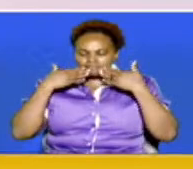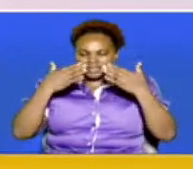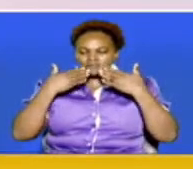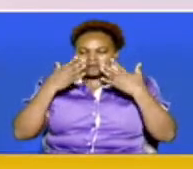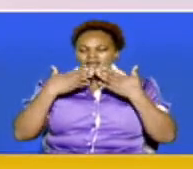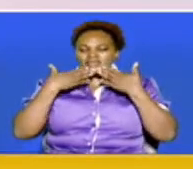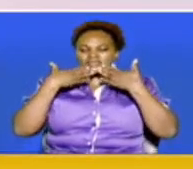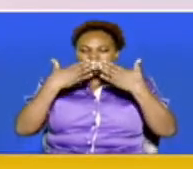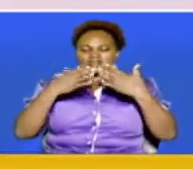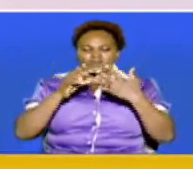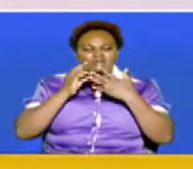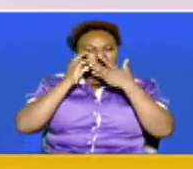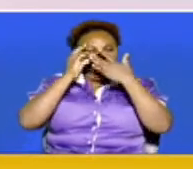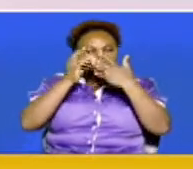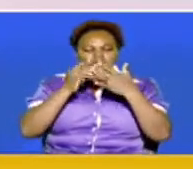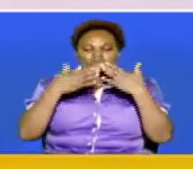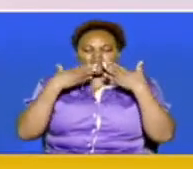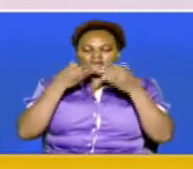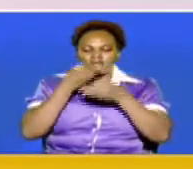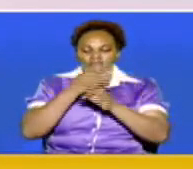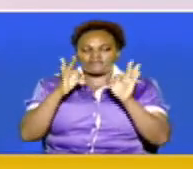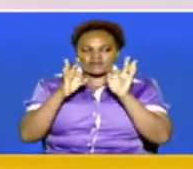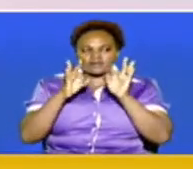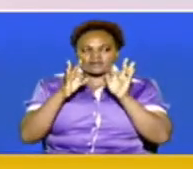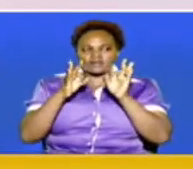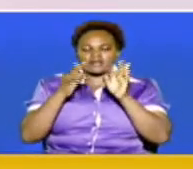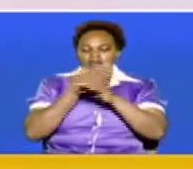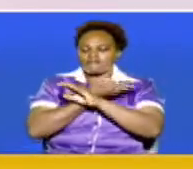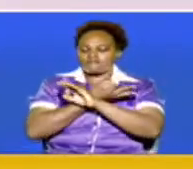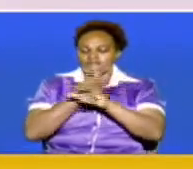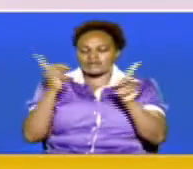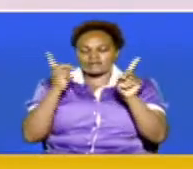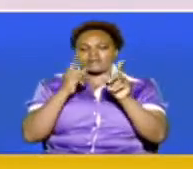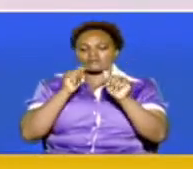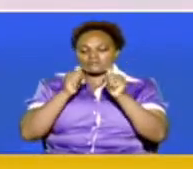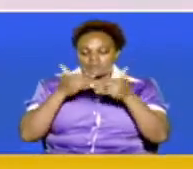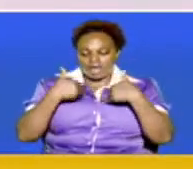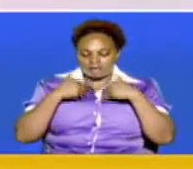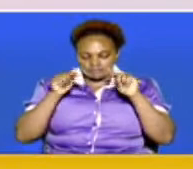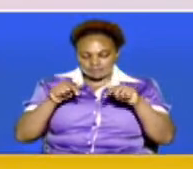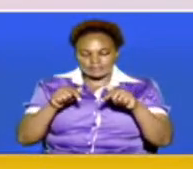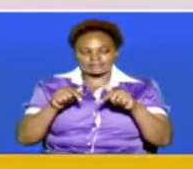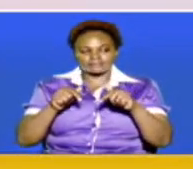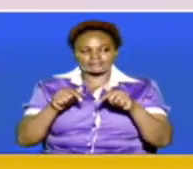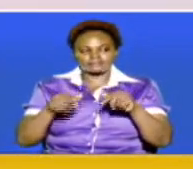gratitude for giving us the freedom and the independence we enjoy today.